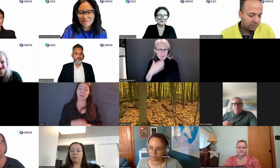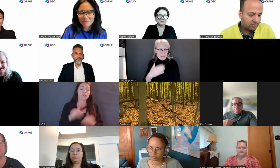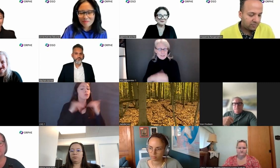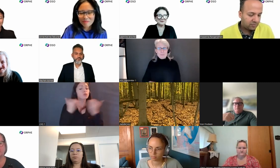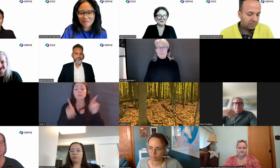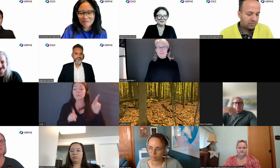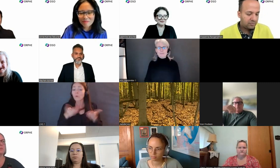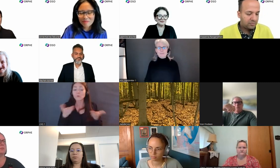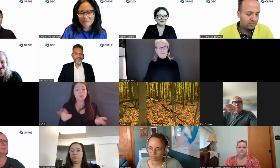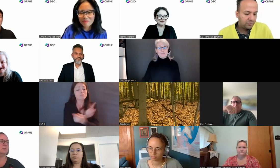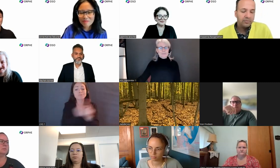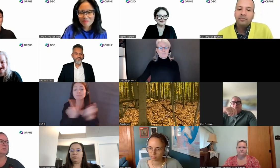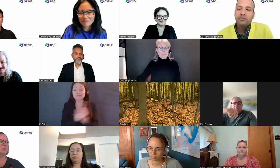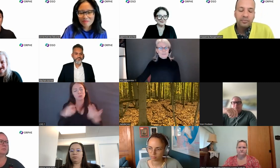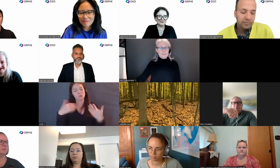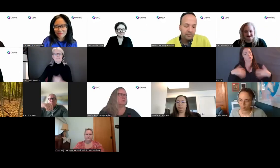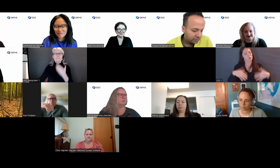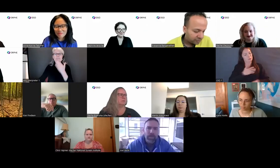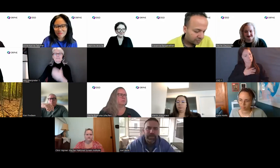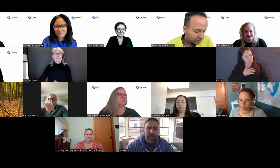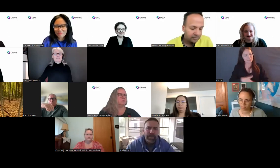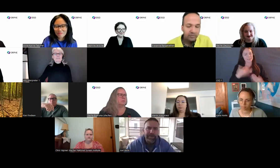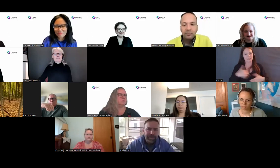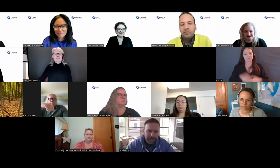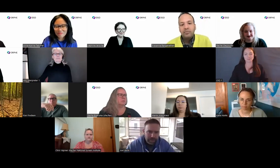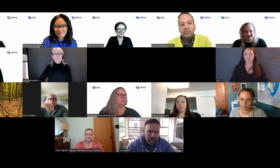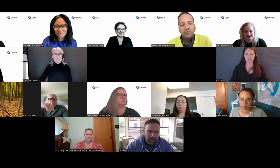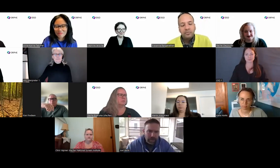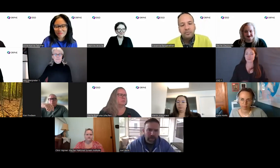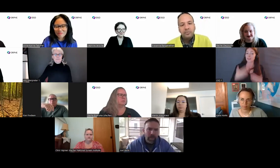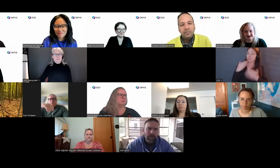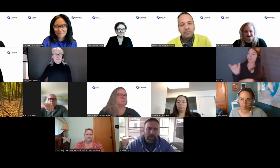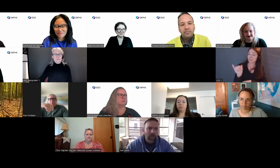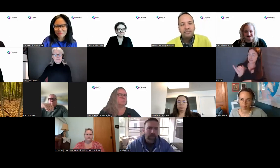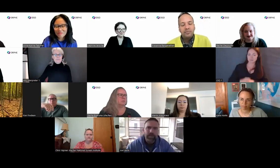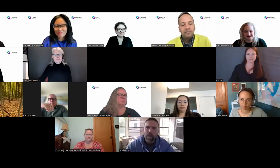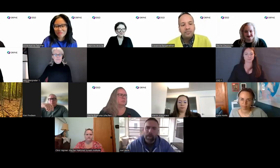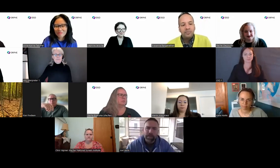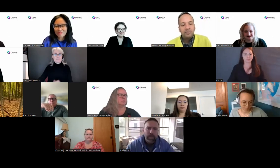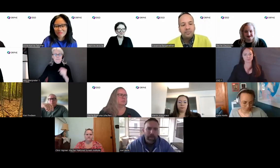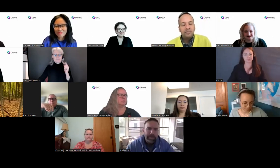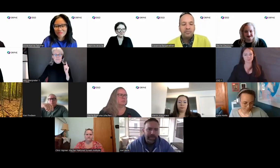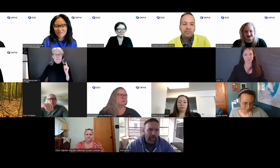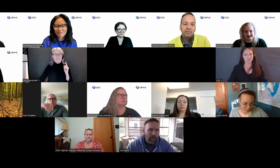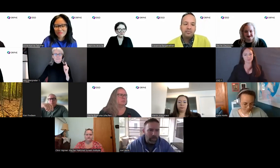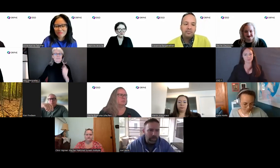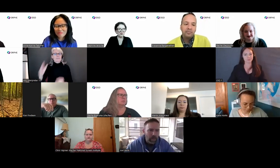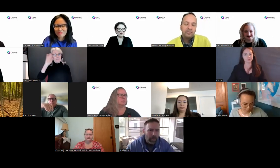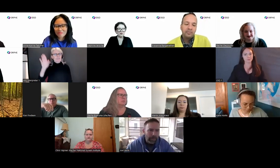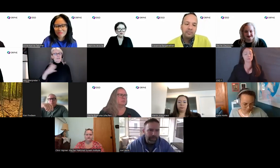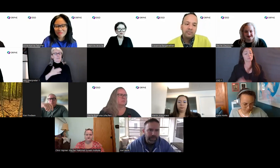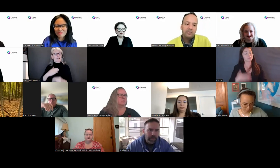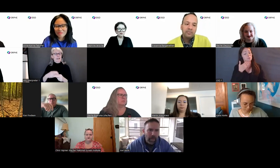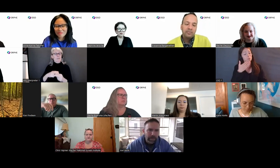you, Azman. Rayhan. Good afternoon, everyone. My name